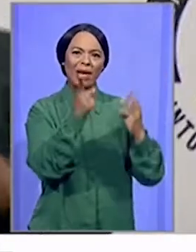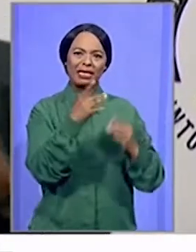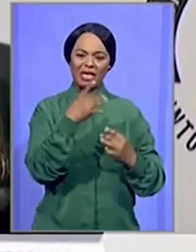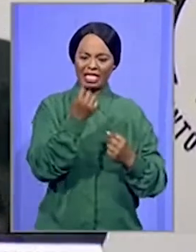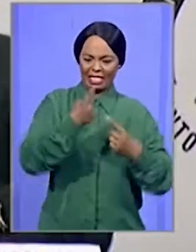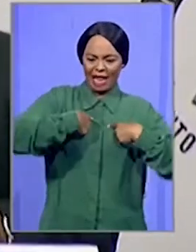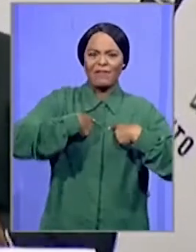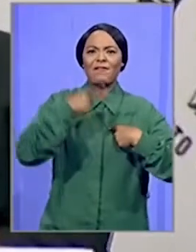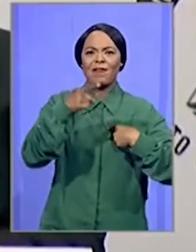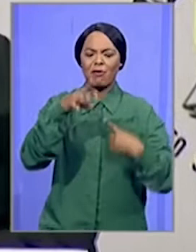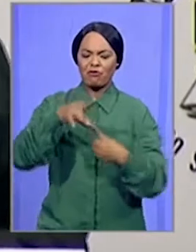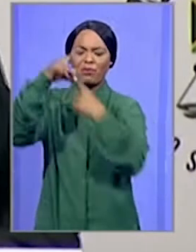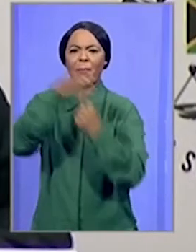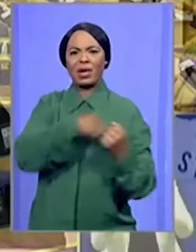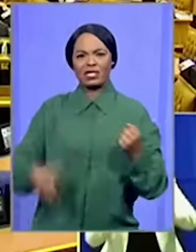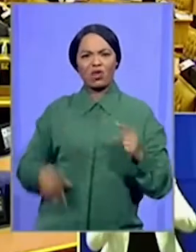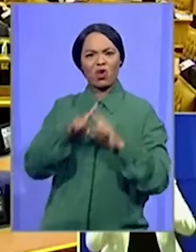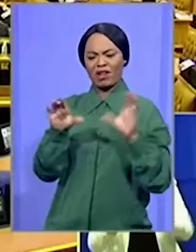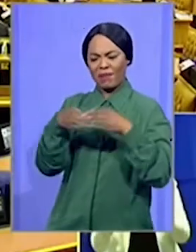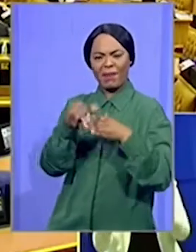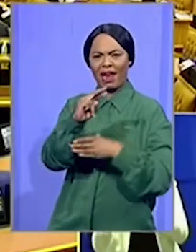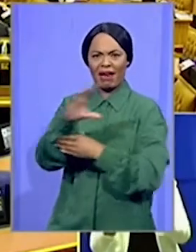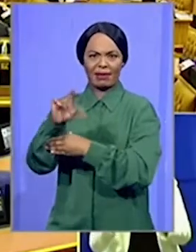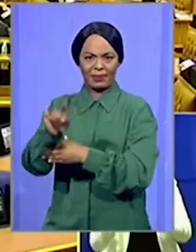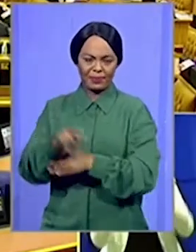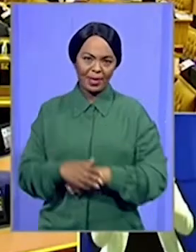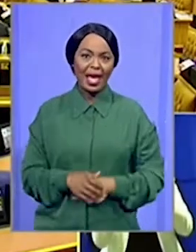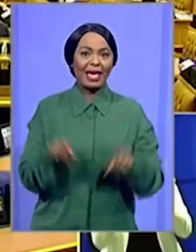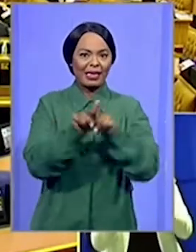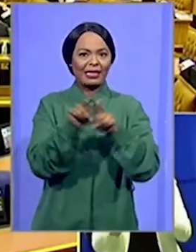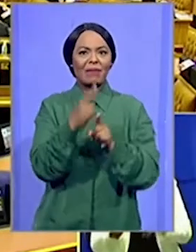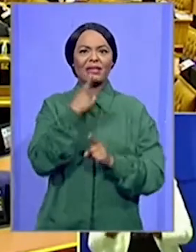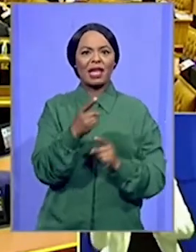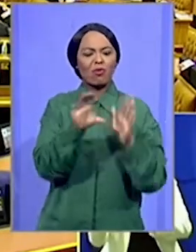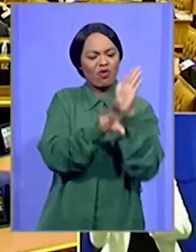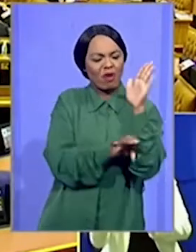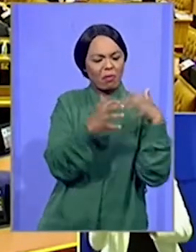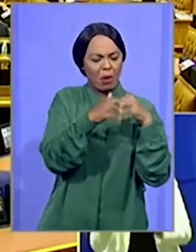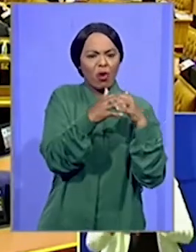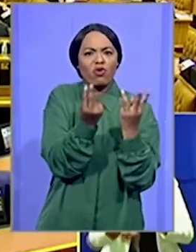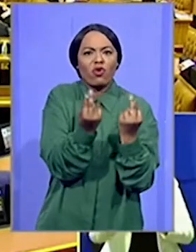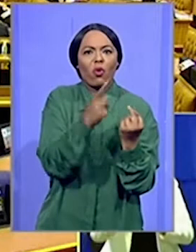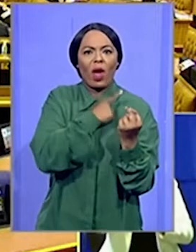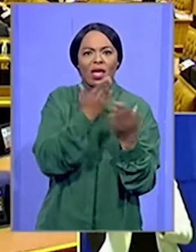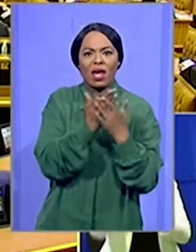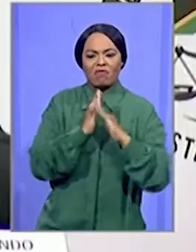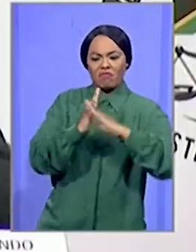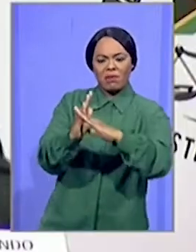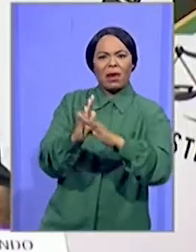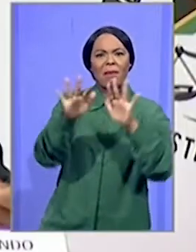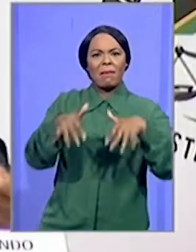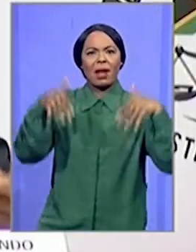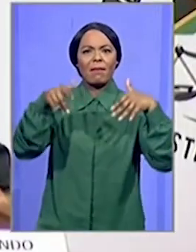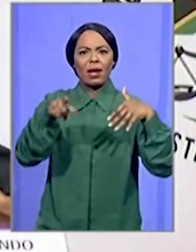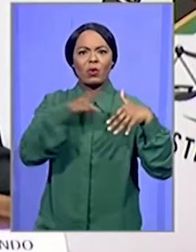bosona e seng mokgatlo o thupile go dikgetho. Go direlwa le gore go thewe molao o šireletša go mapalamente gore a se latlhegelwe ke